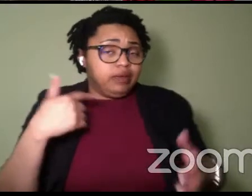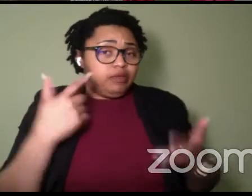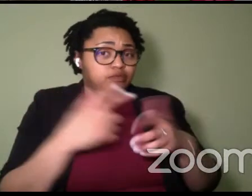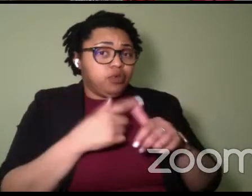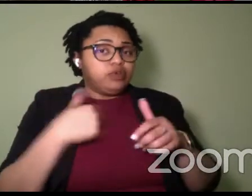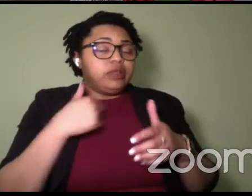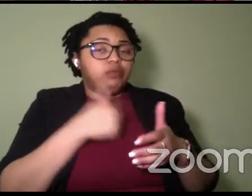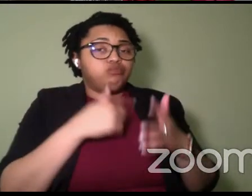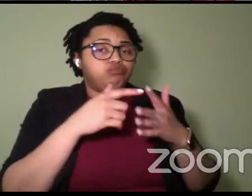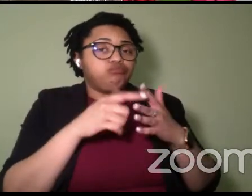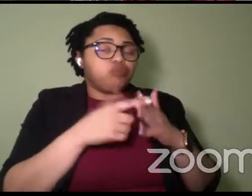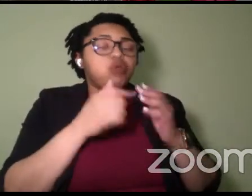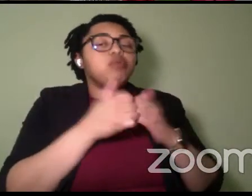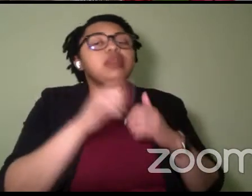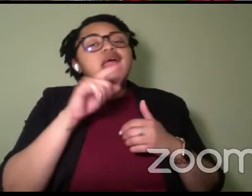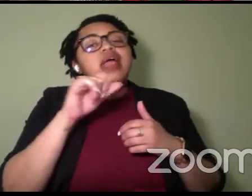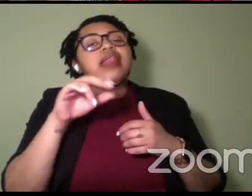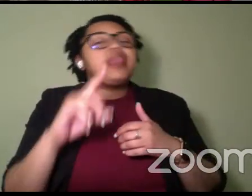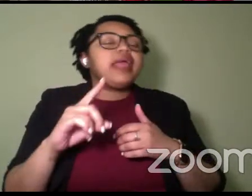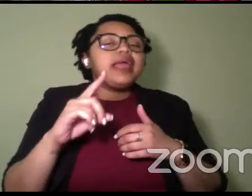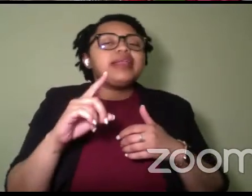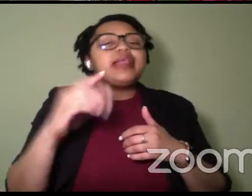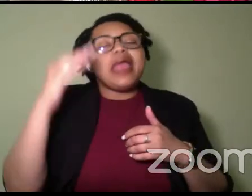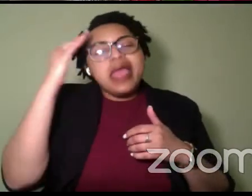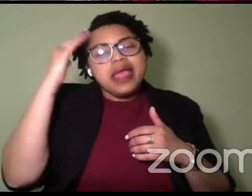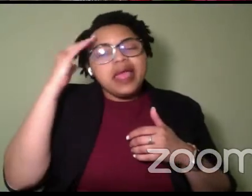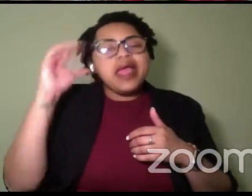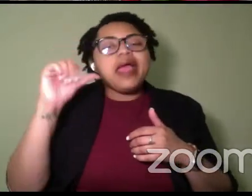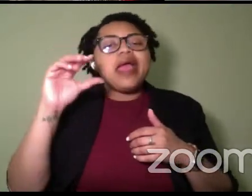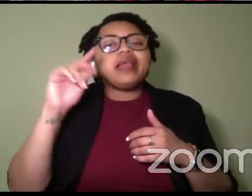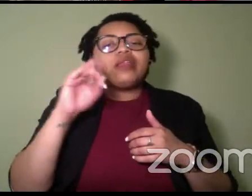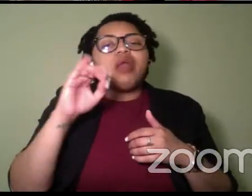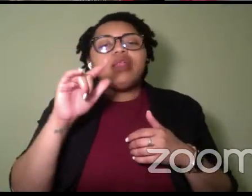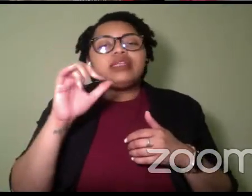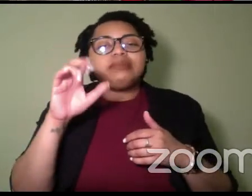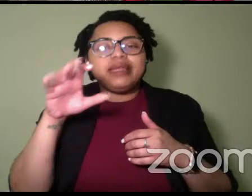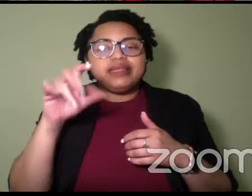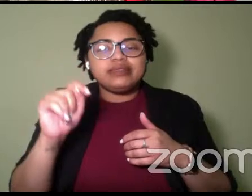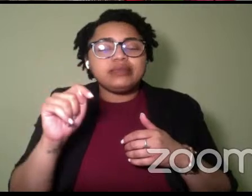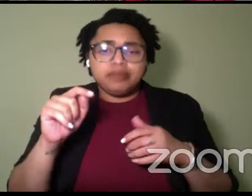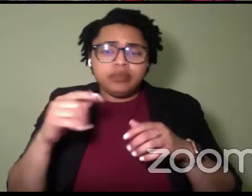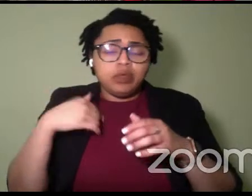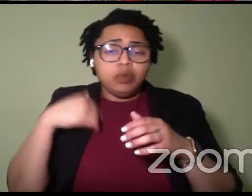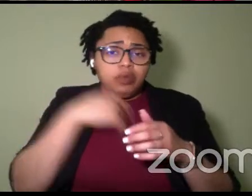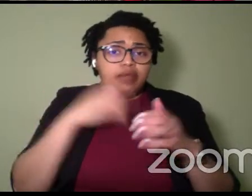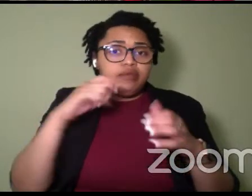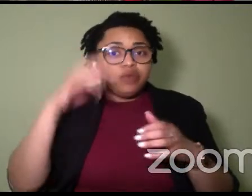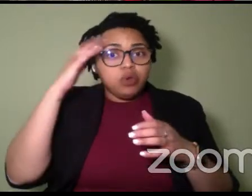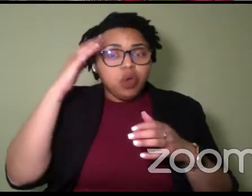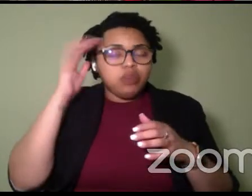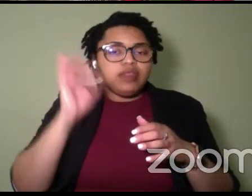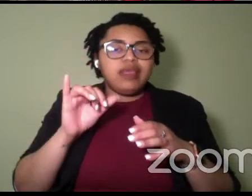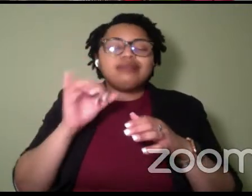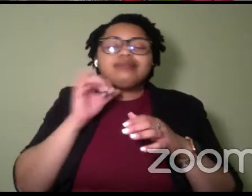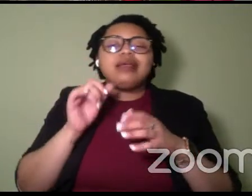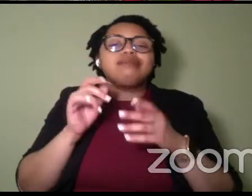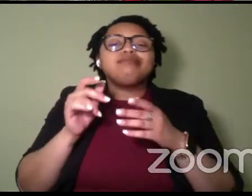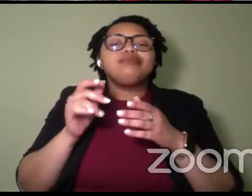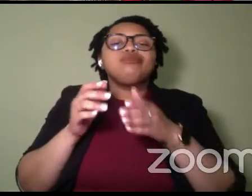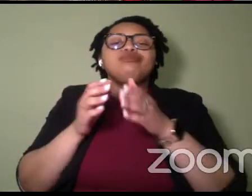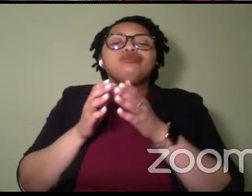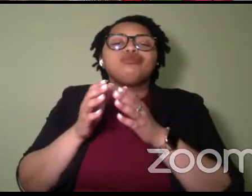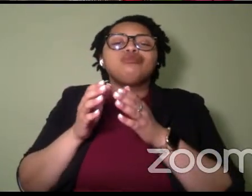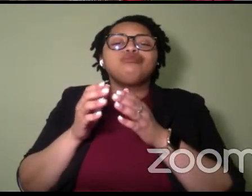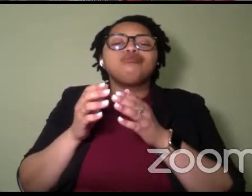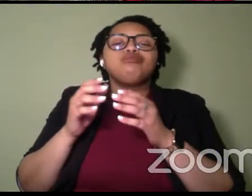we want to be clear that land acknowledgements are not meant to be a performance of wokeness. It is the opinion